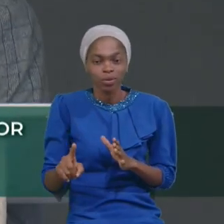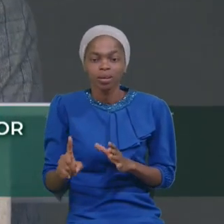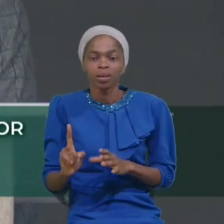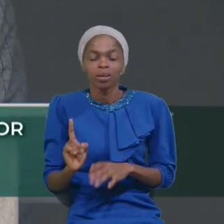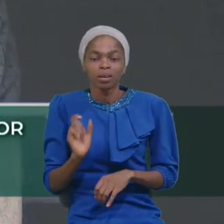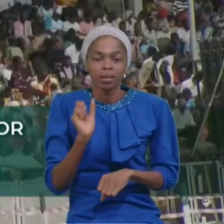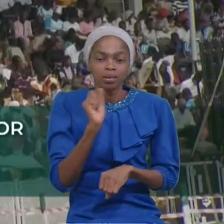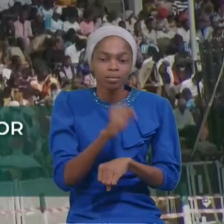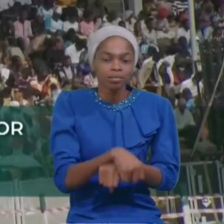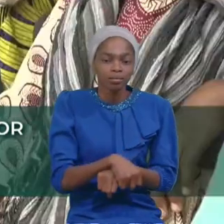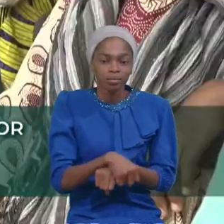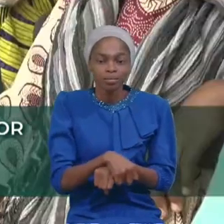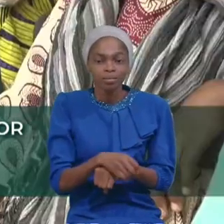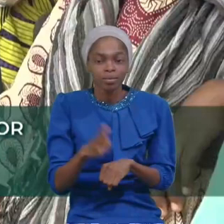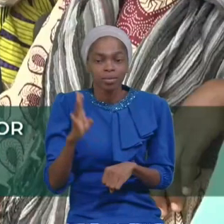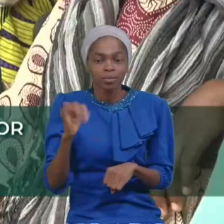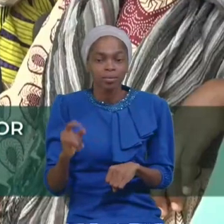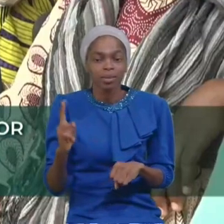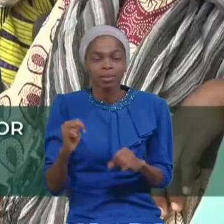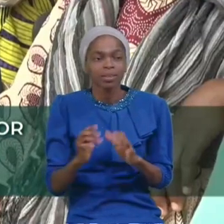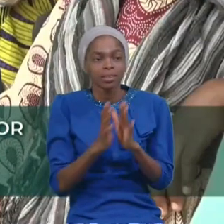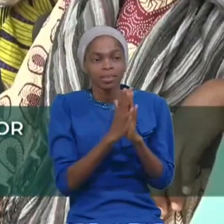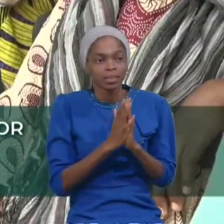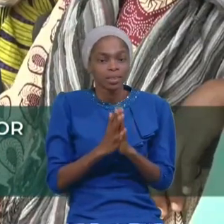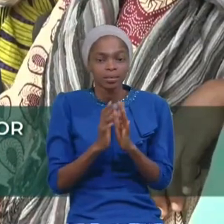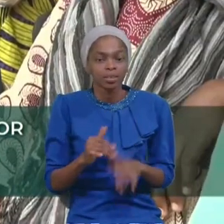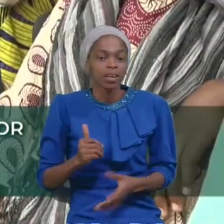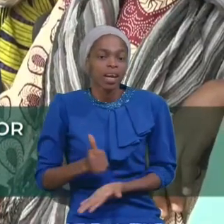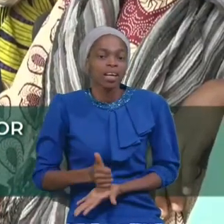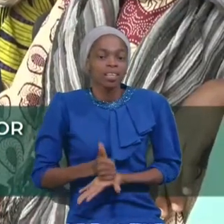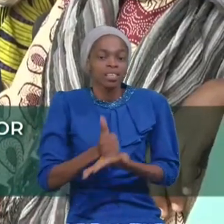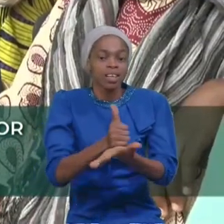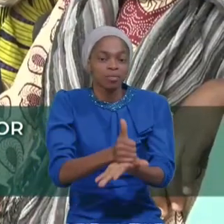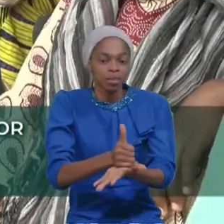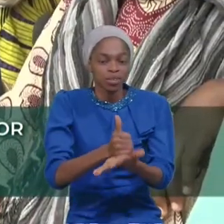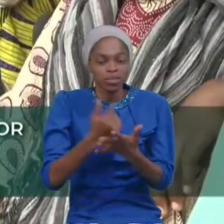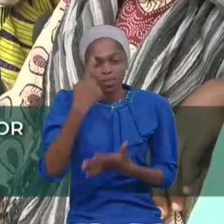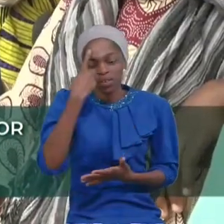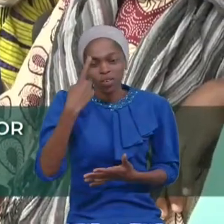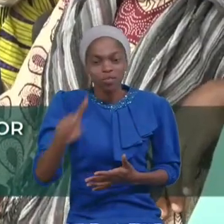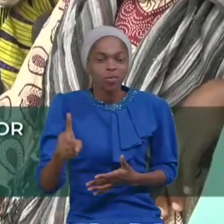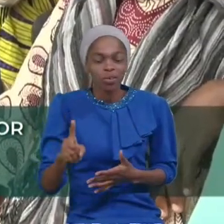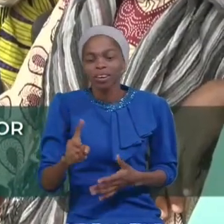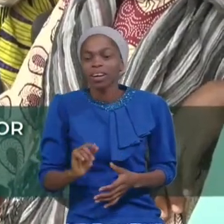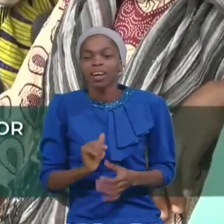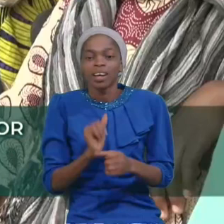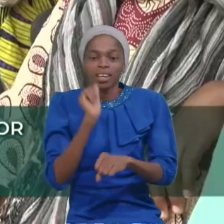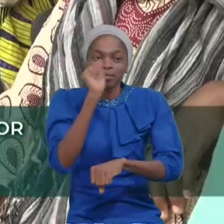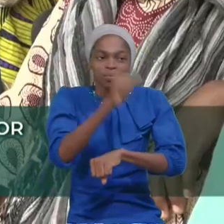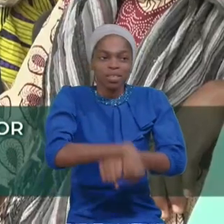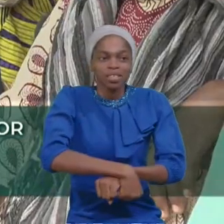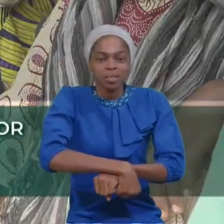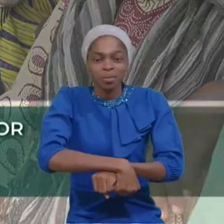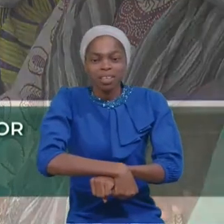in heaven and is interceding and praying for you. We're looking at Romans